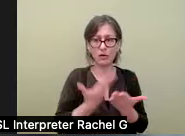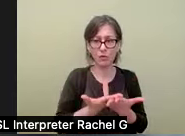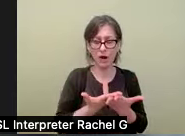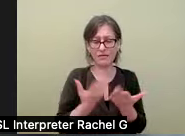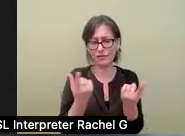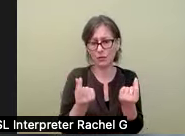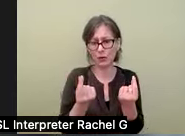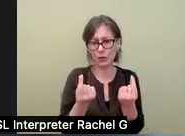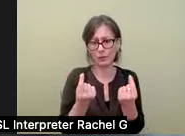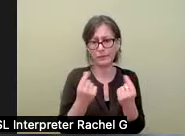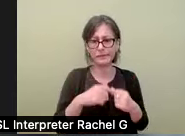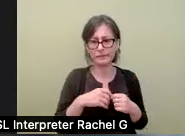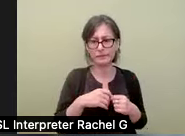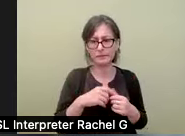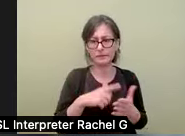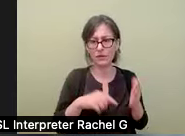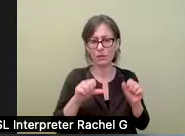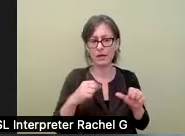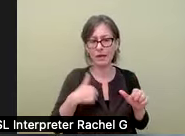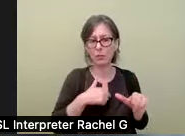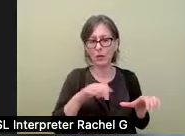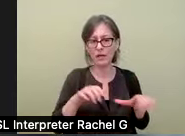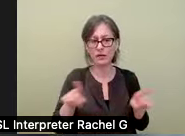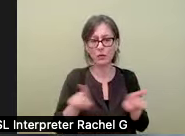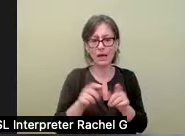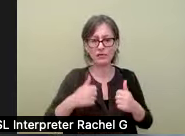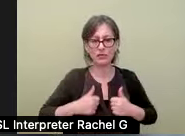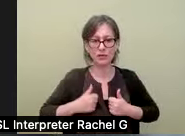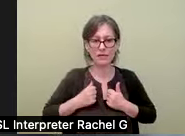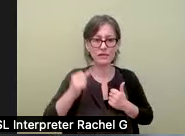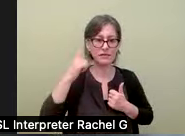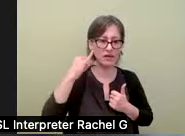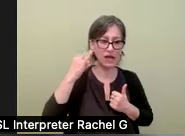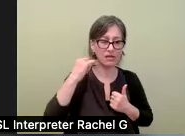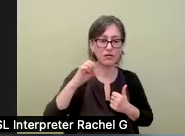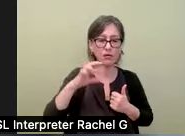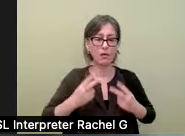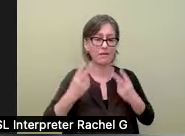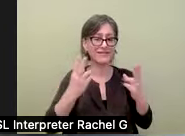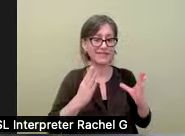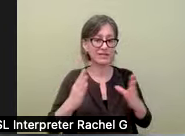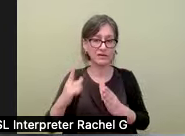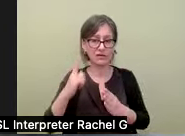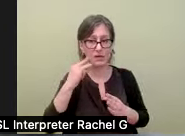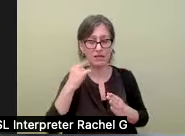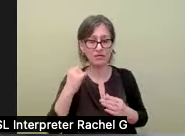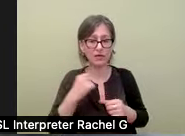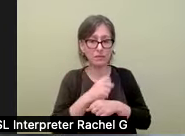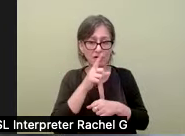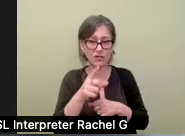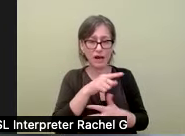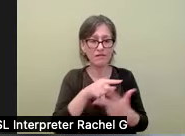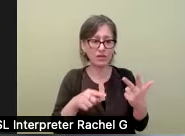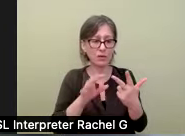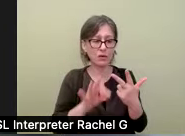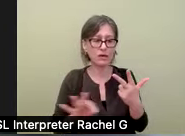do? What can we do as residents of California or visitors to California to make sure we're prepared? So there's 3 really